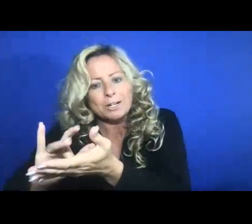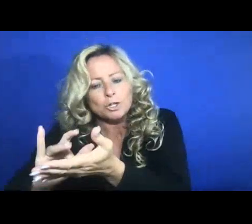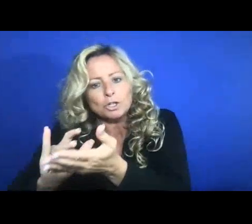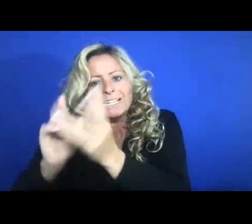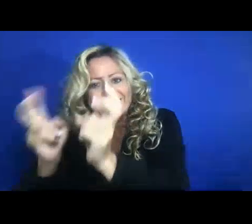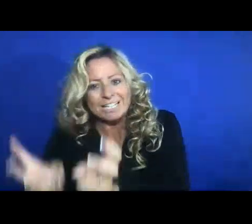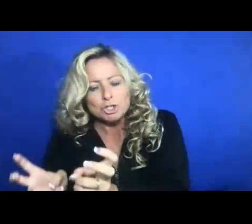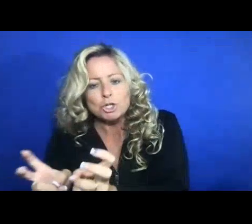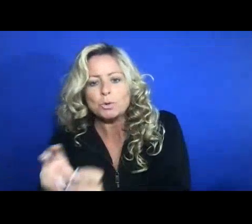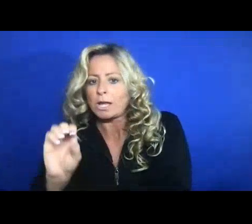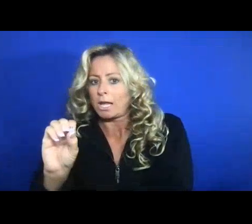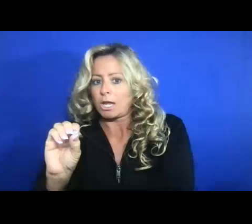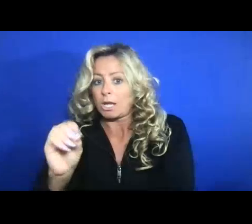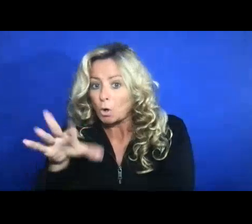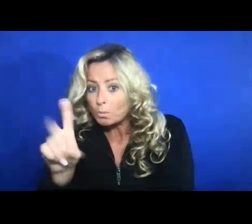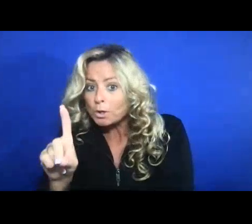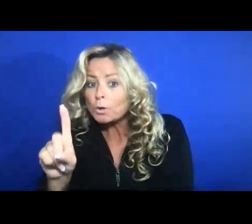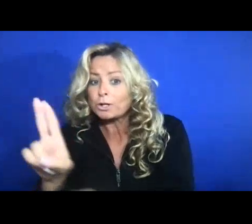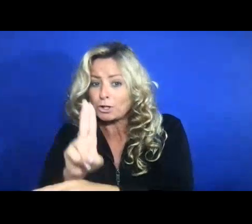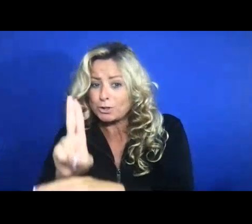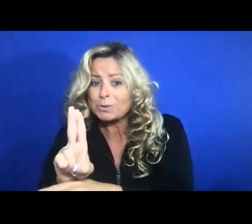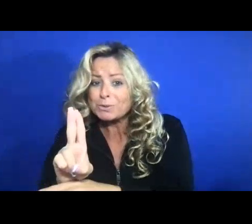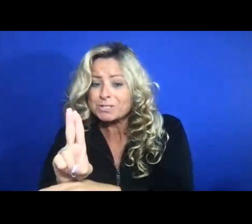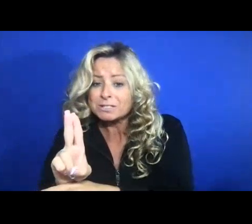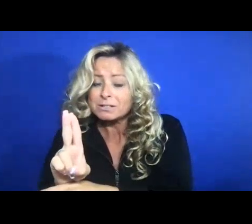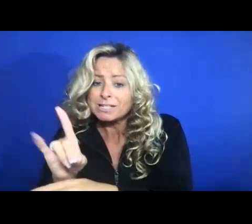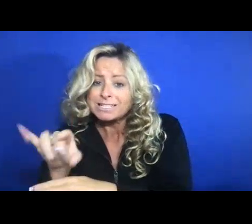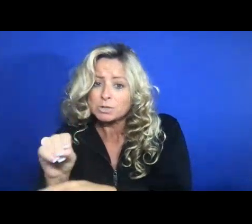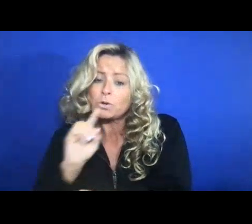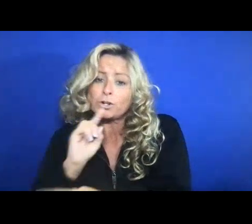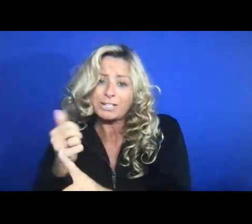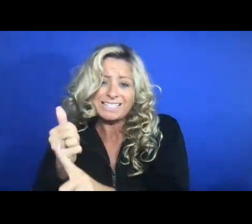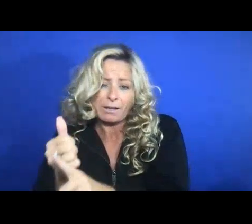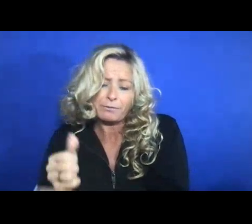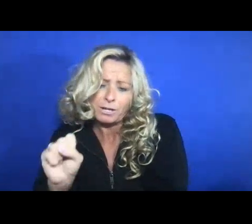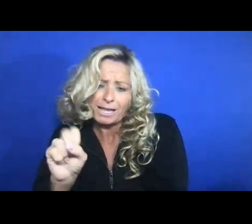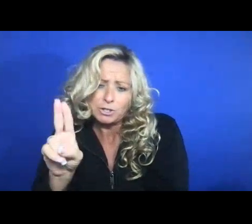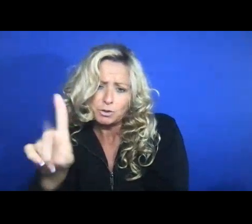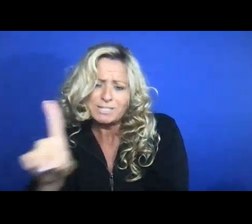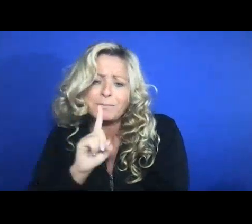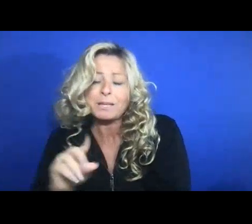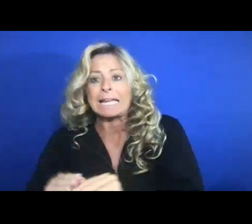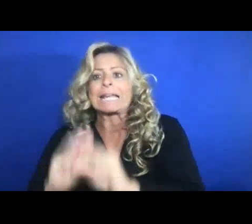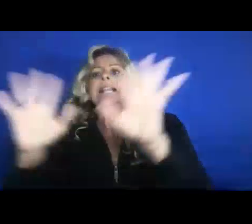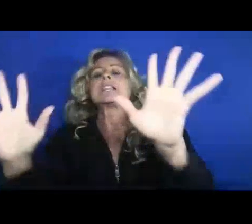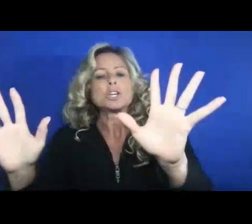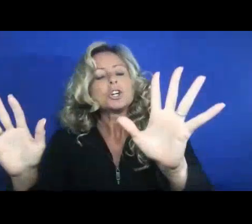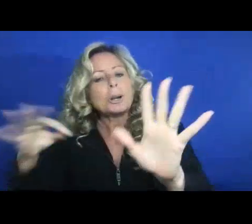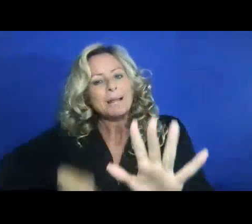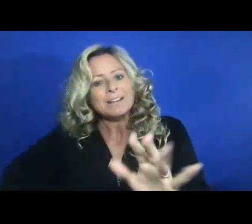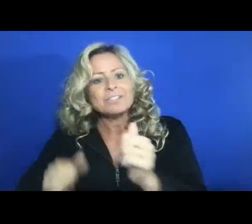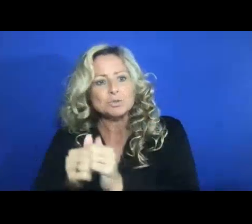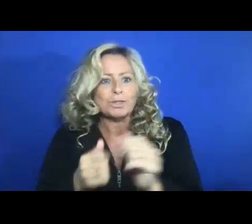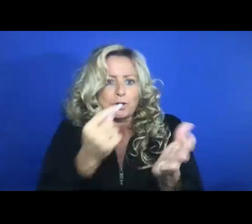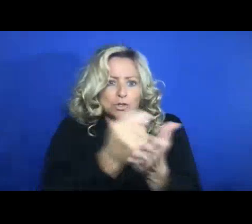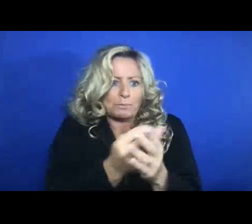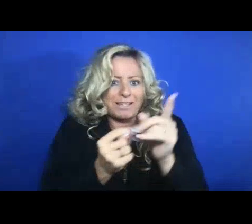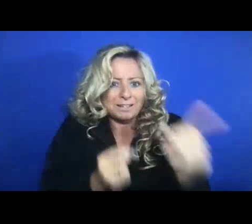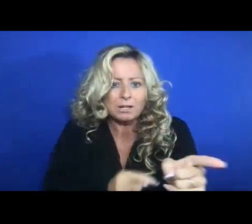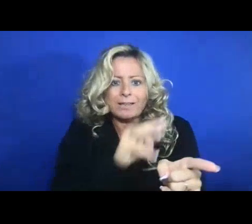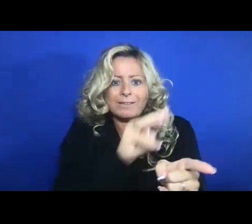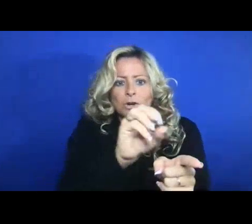use disorder, right? And it has very clear, as I just laid out, very clear benefits for treatment whenever